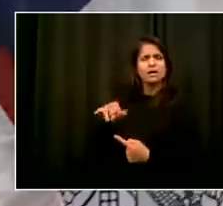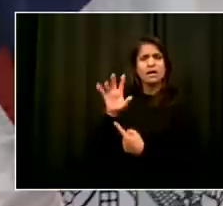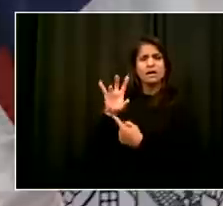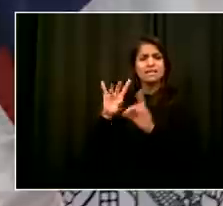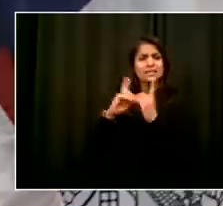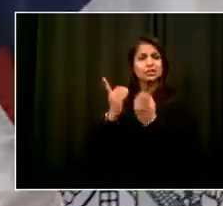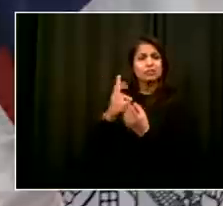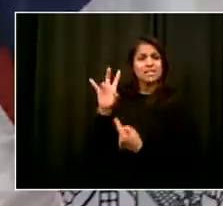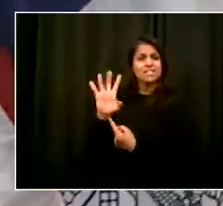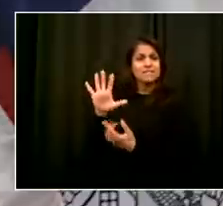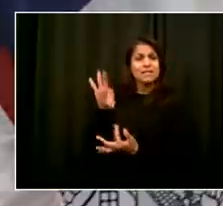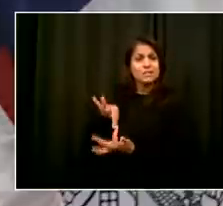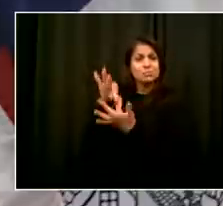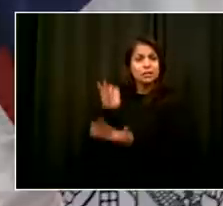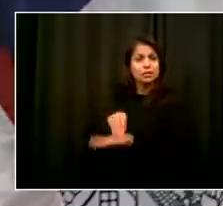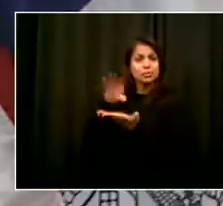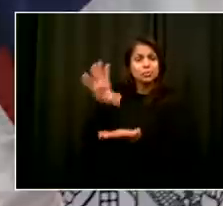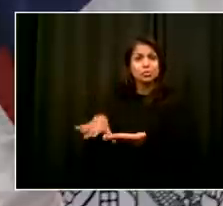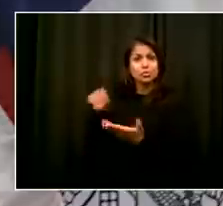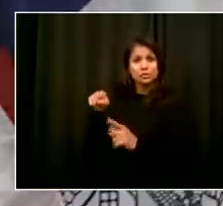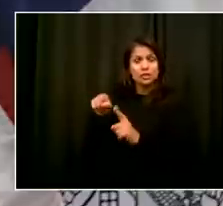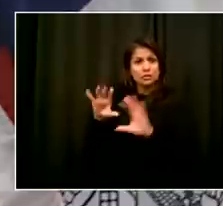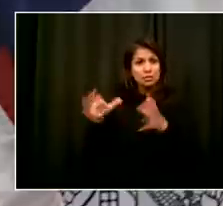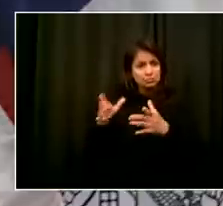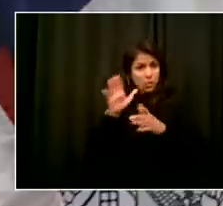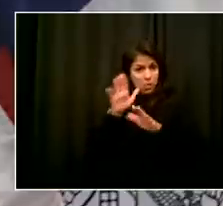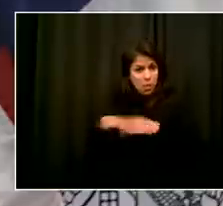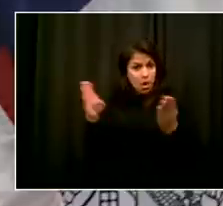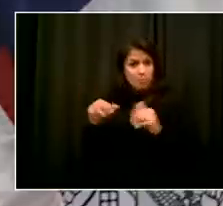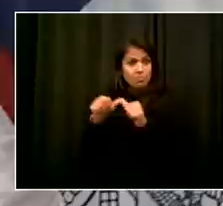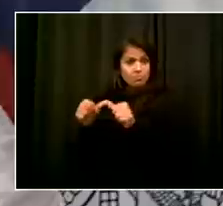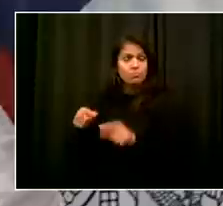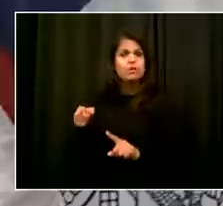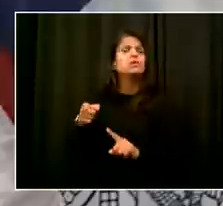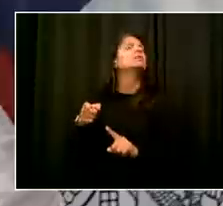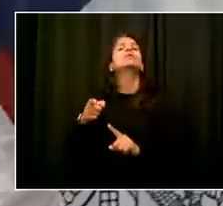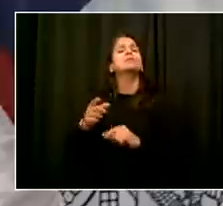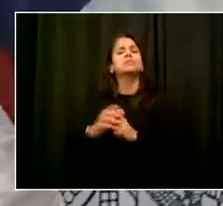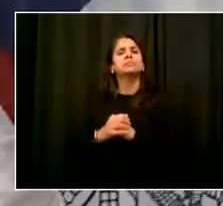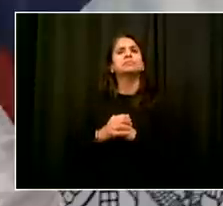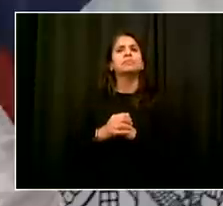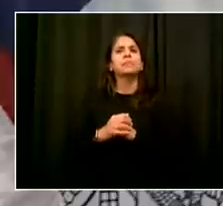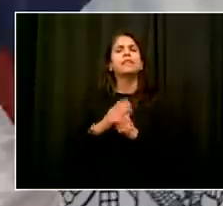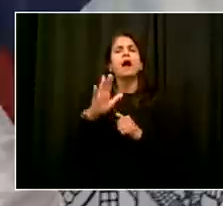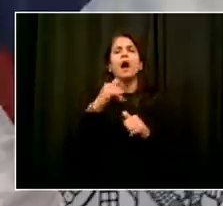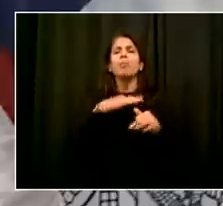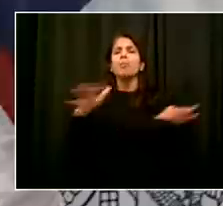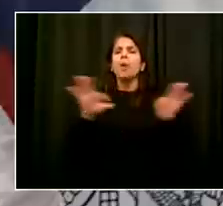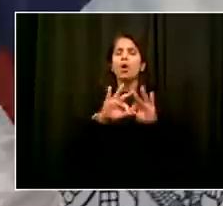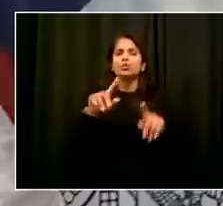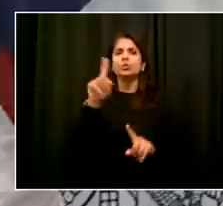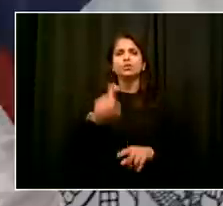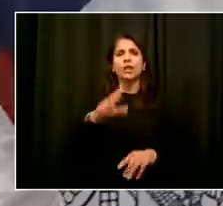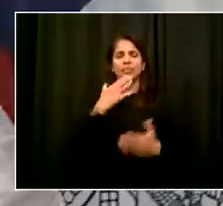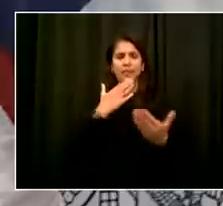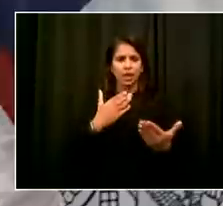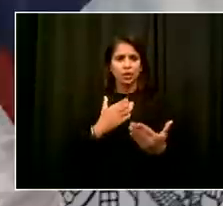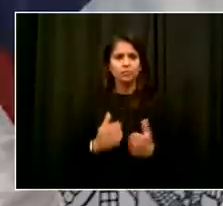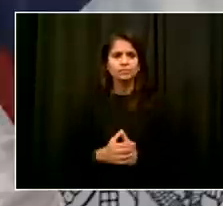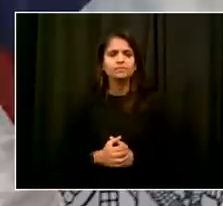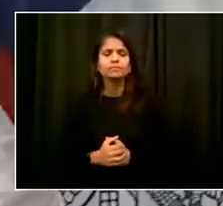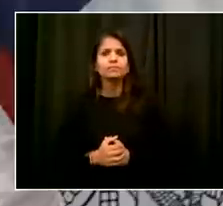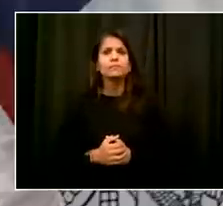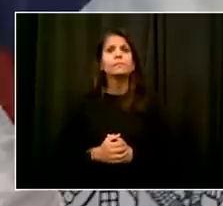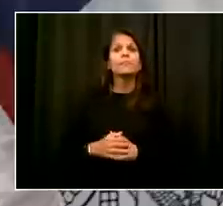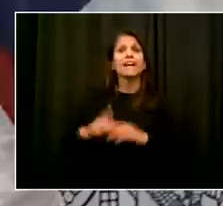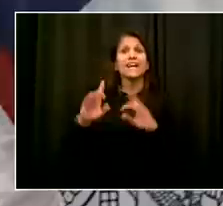very important question, Ruvain. I appreciate it. I can tell you this much. With District 75, we made the decision to do the opening across all grade levels.